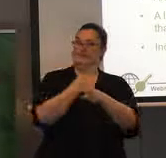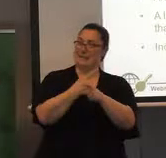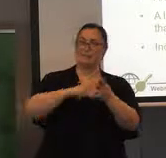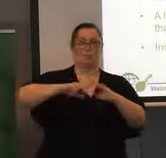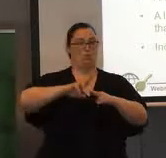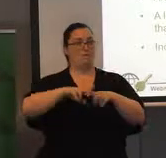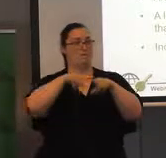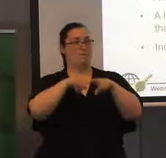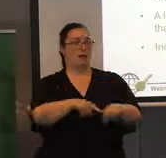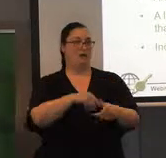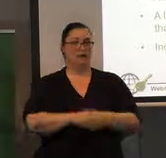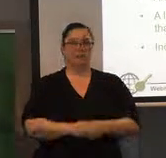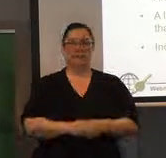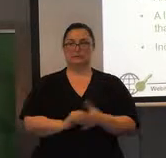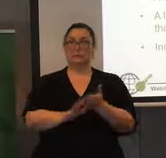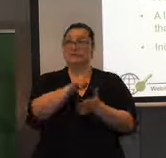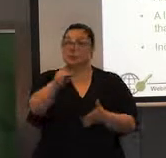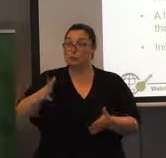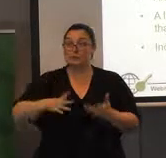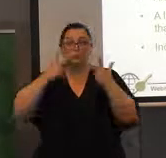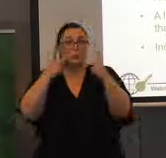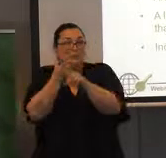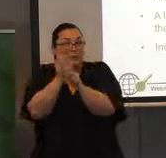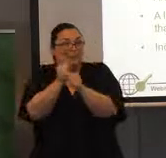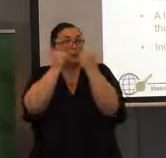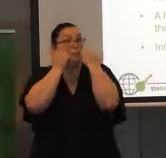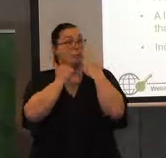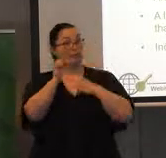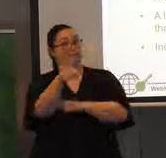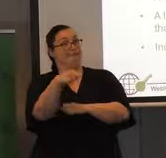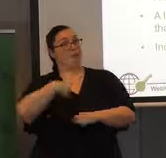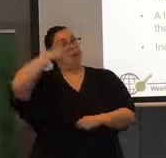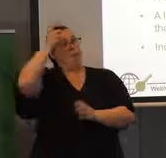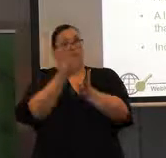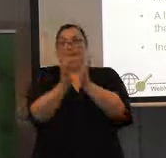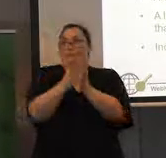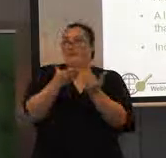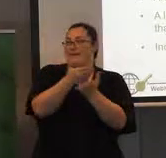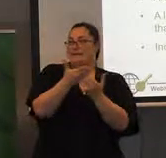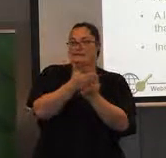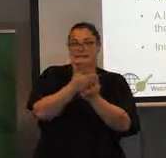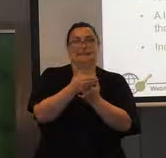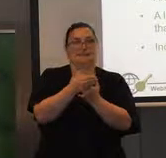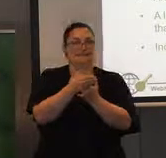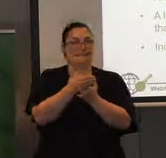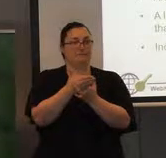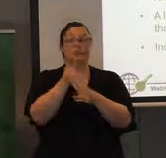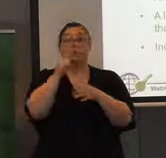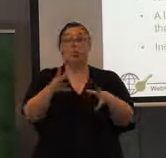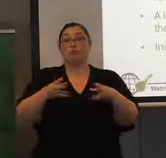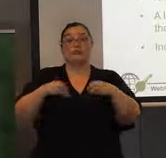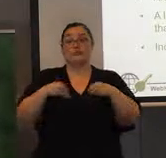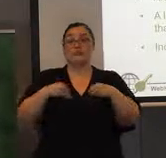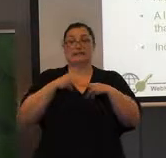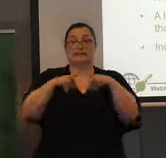of compliance. So that means you're going to have some examples, aren't you, to prove that you can do accessible work. You will not